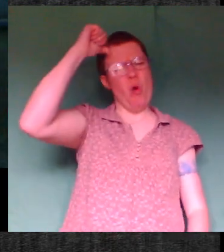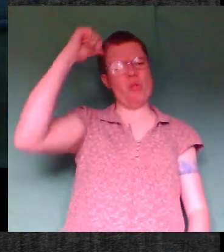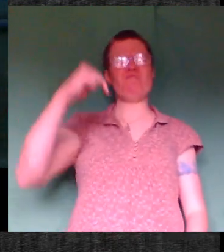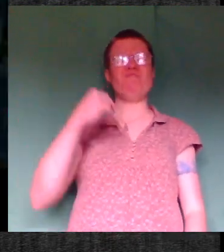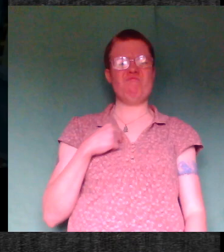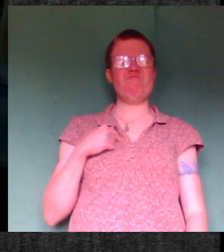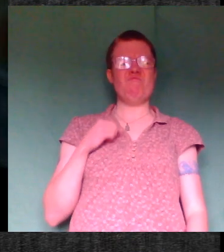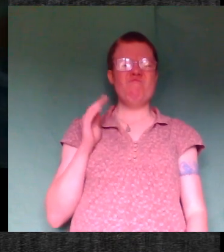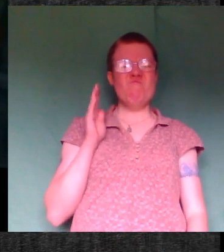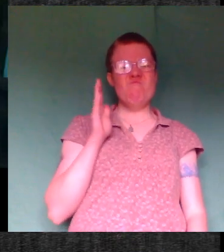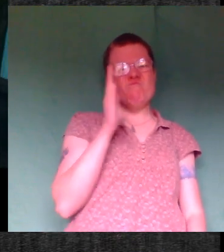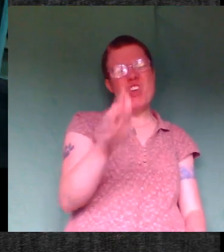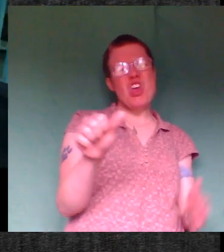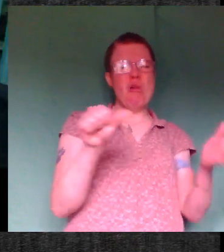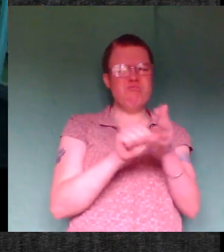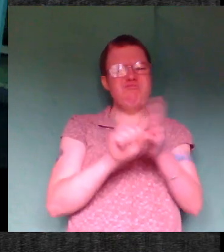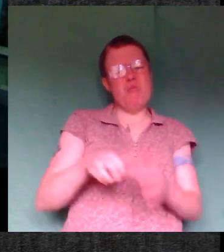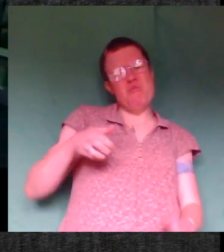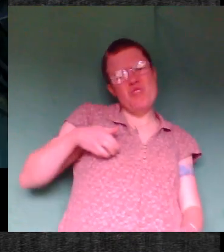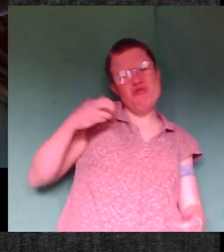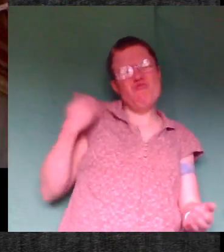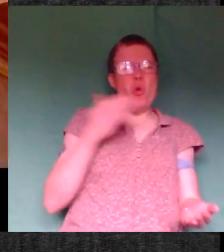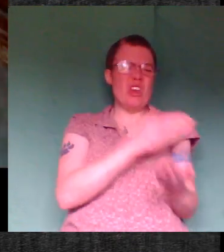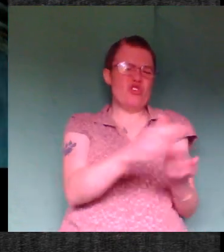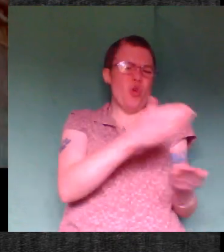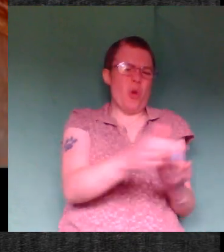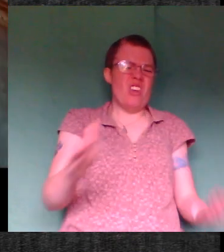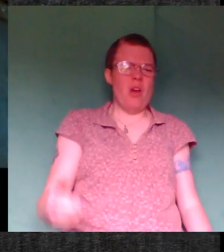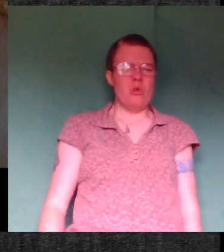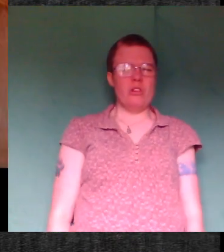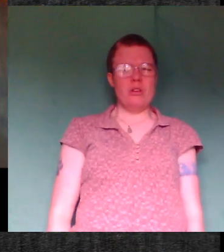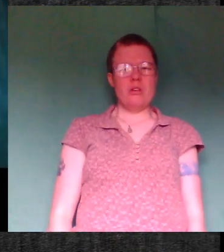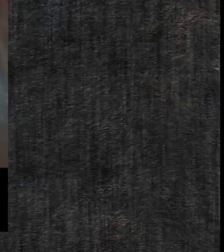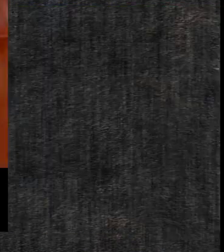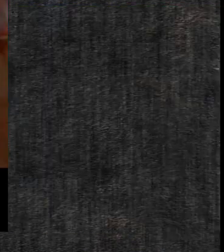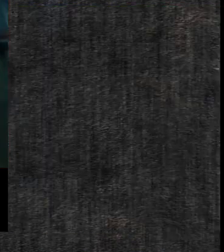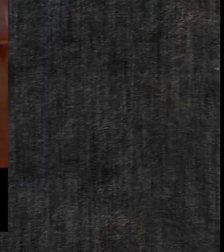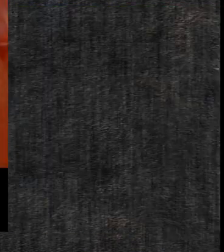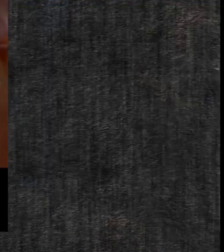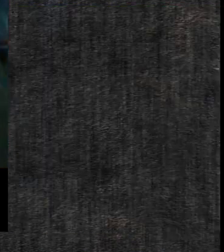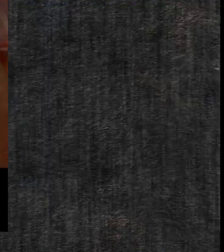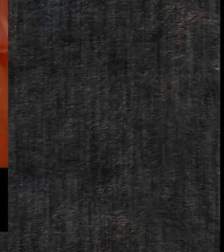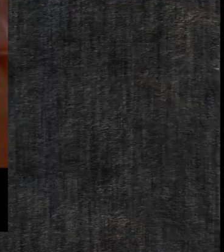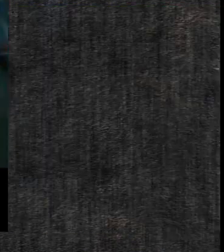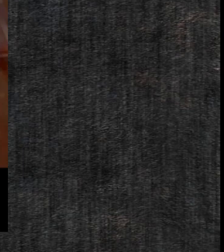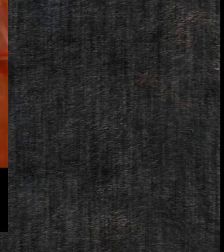I'm going to swat down a couple of bothersome flies.